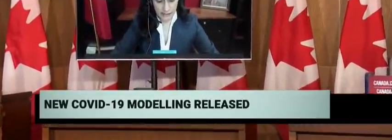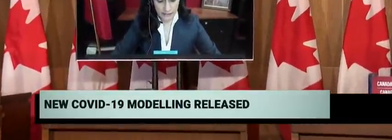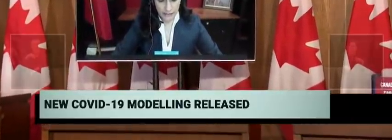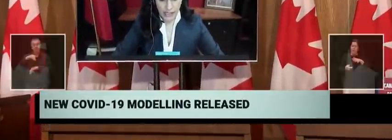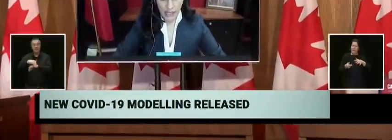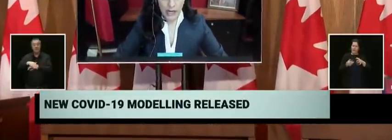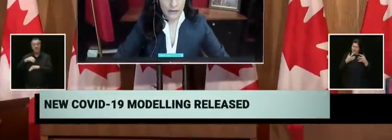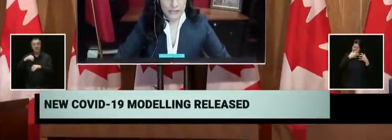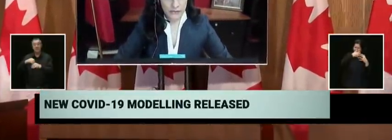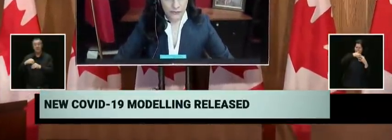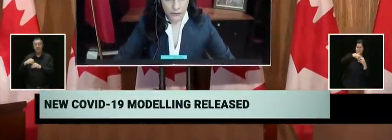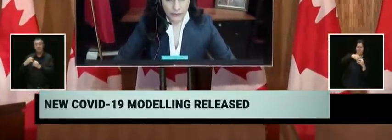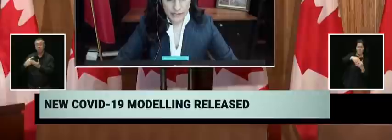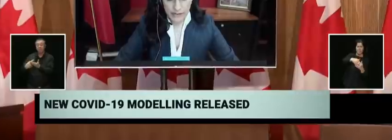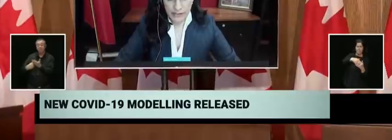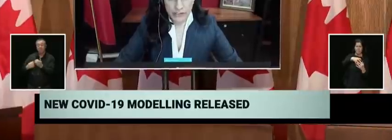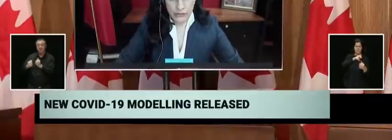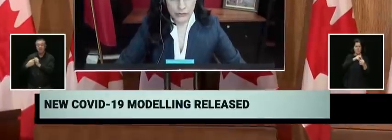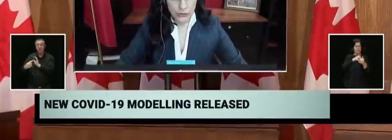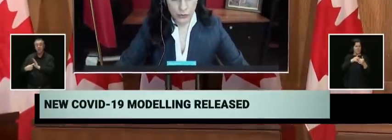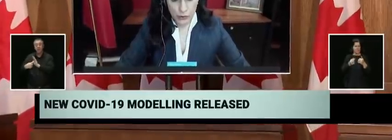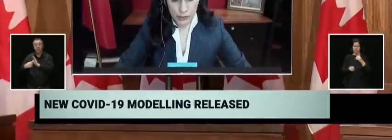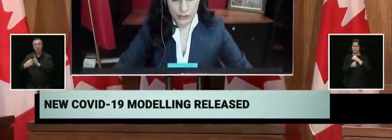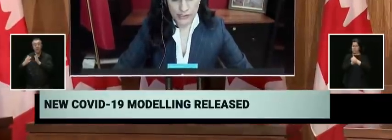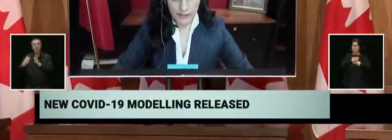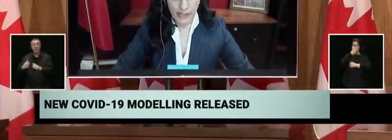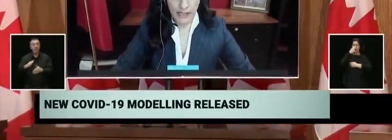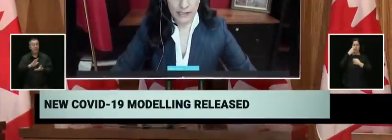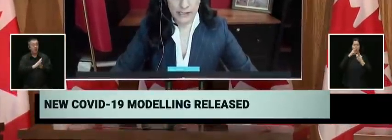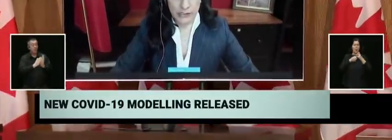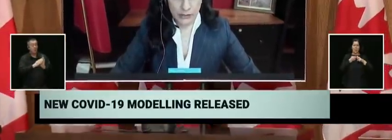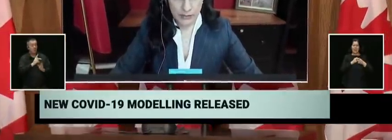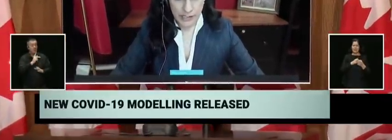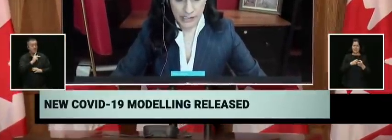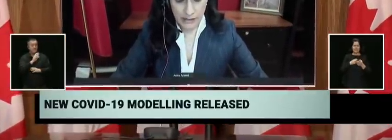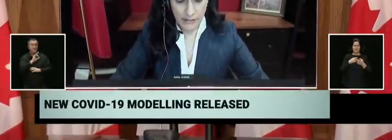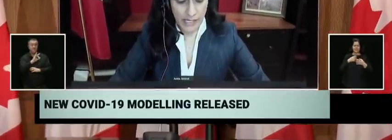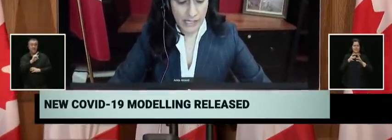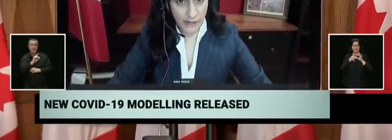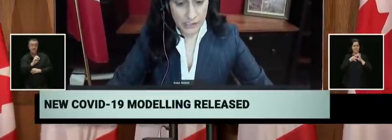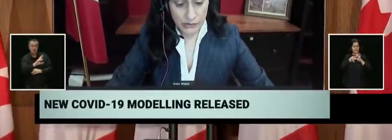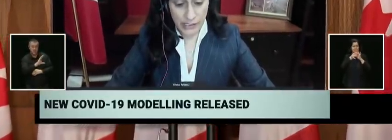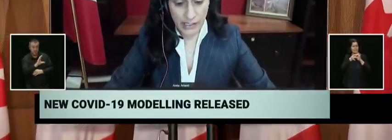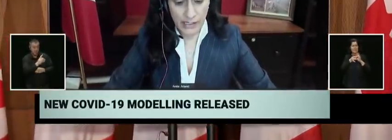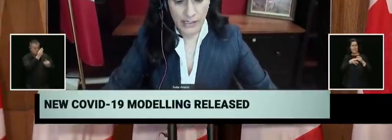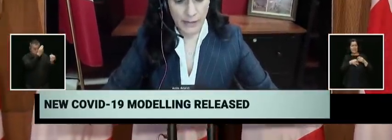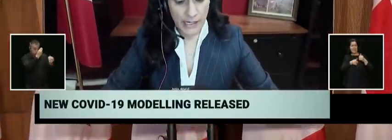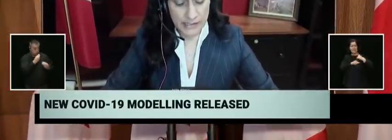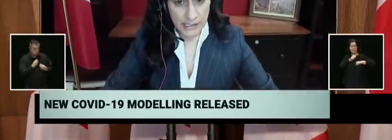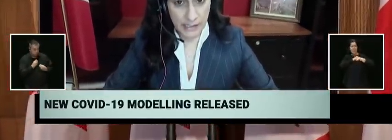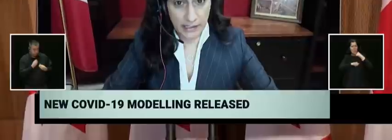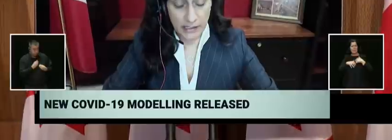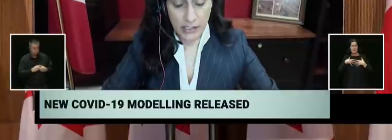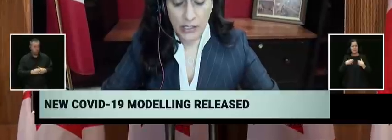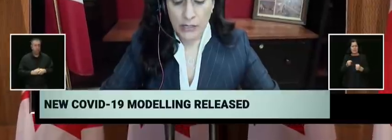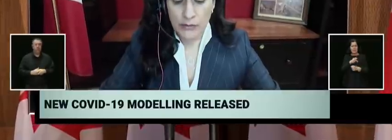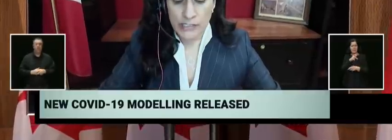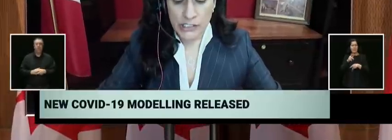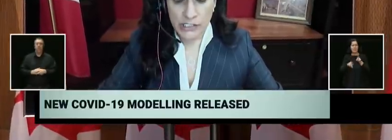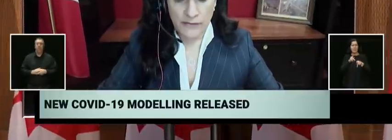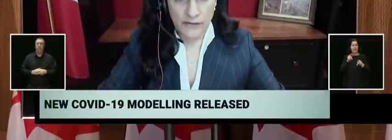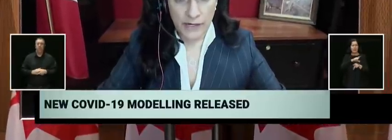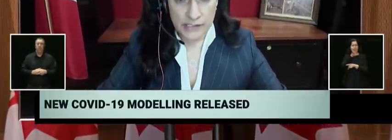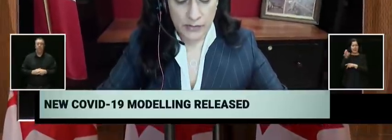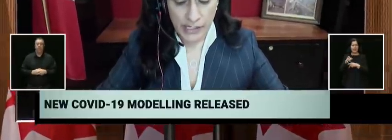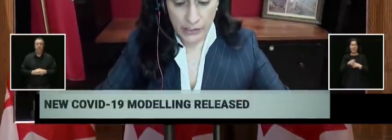Canada, I was informed that due to work to expand its European manufacturing capacity,